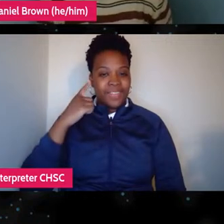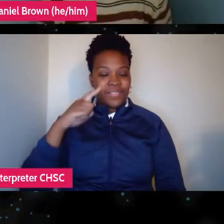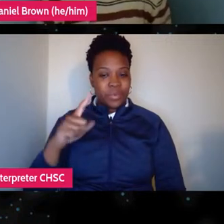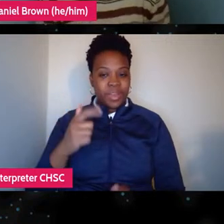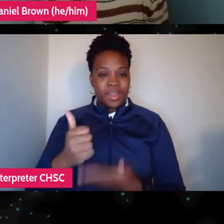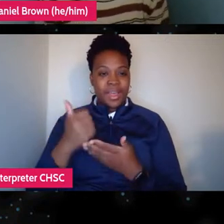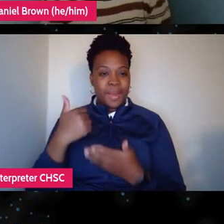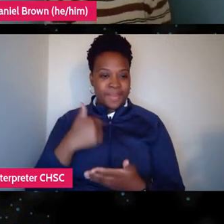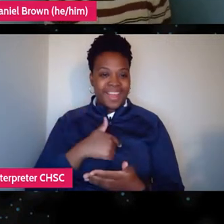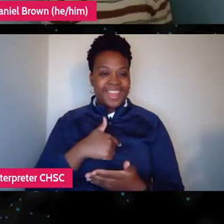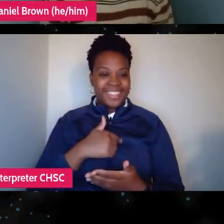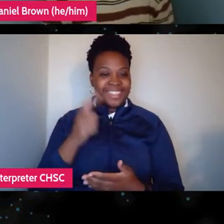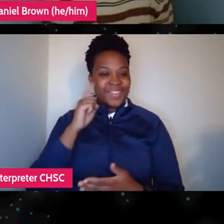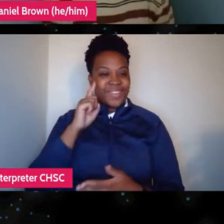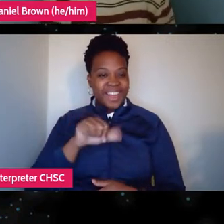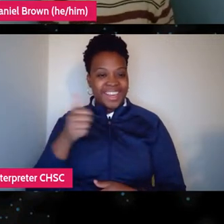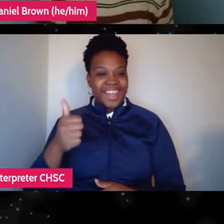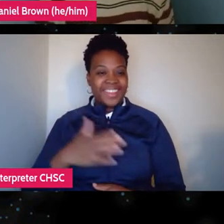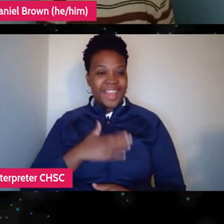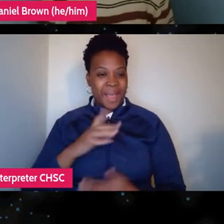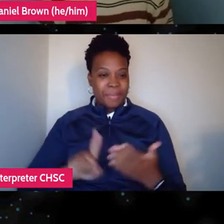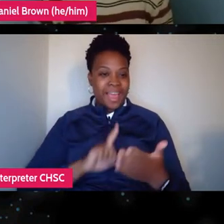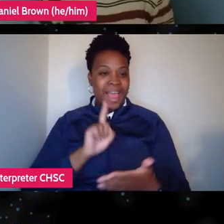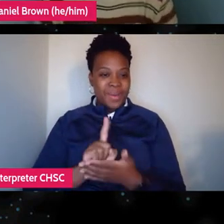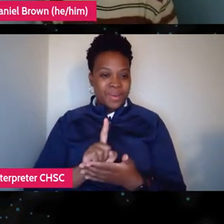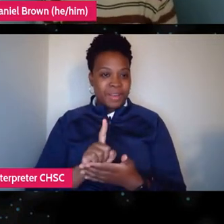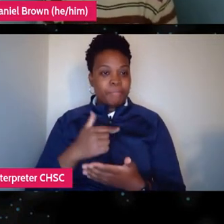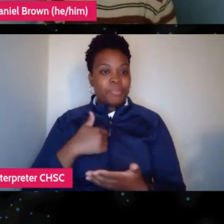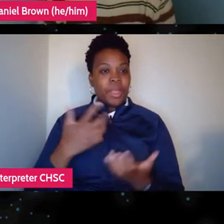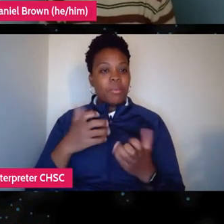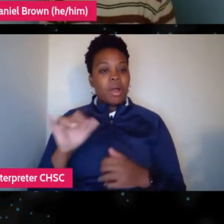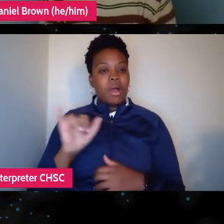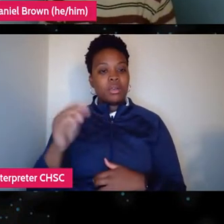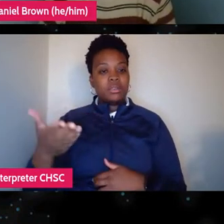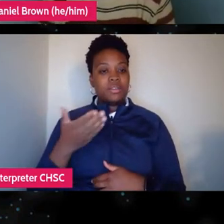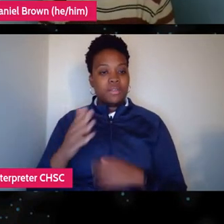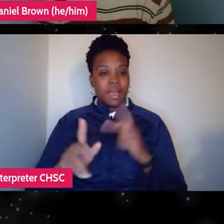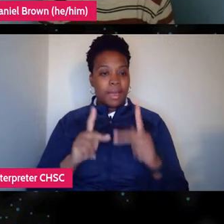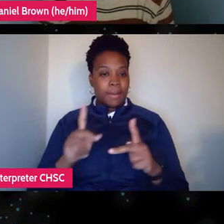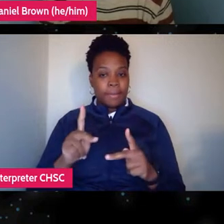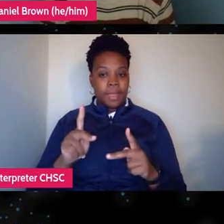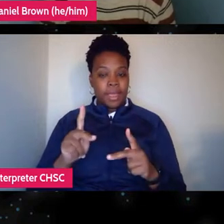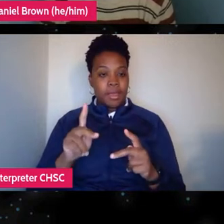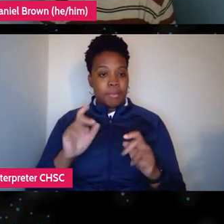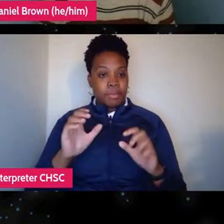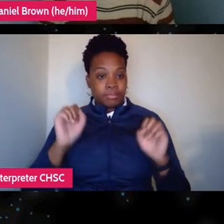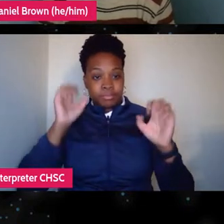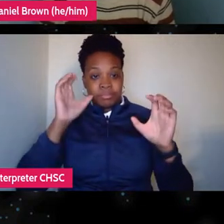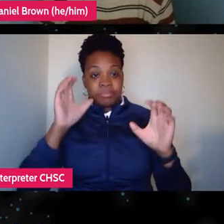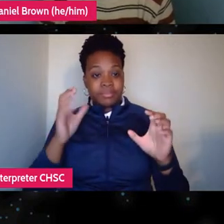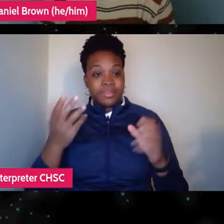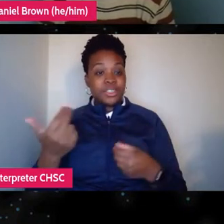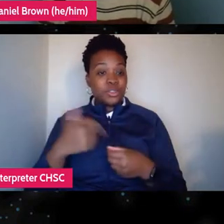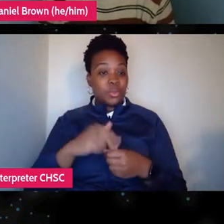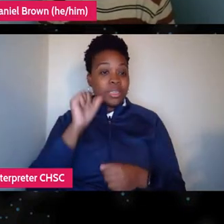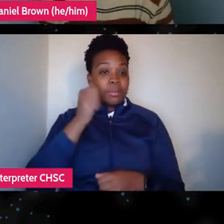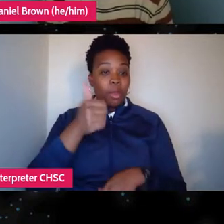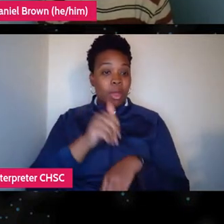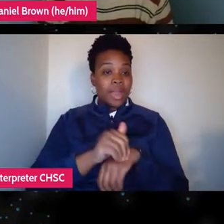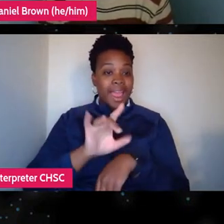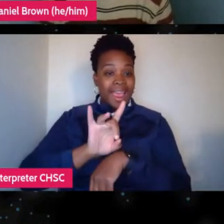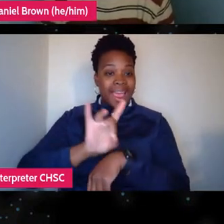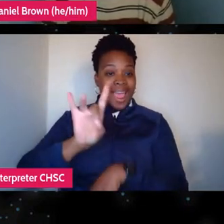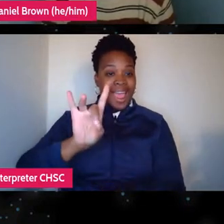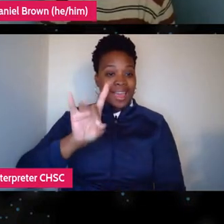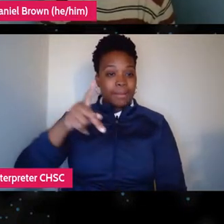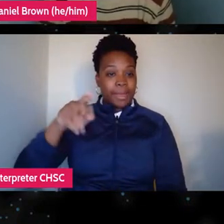helping us out on another happy hour. I want to also invite people to tune in tomorrow night at 8 p.m. Eastern